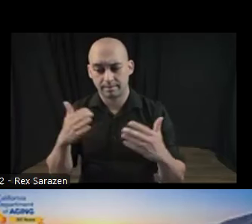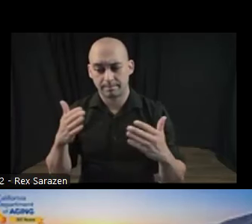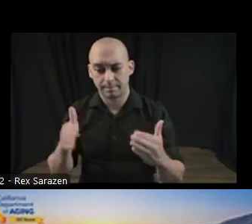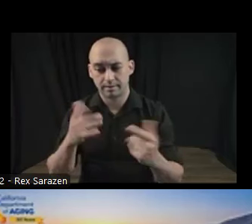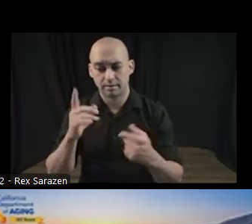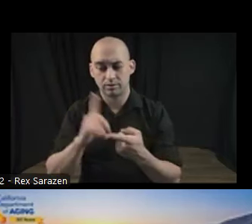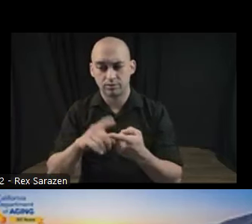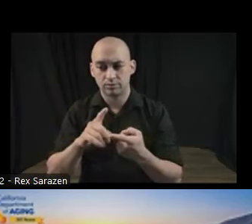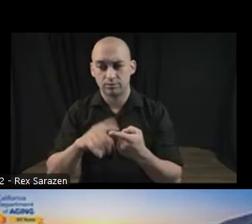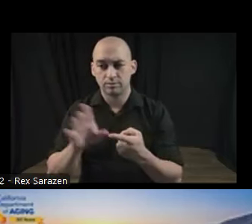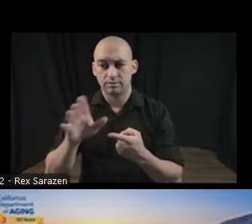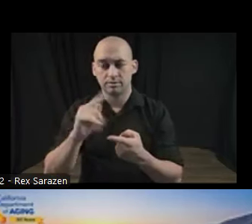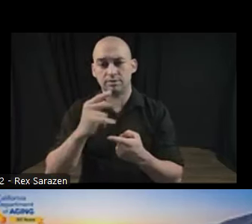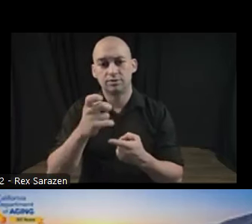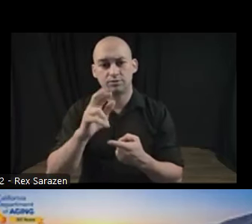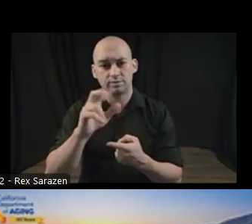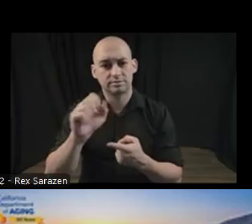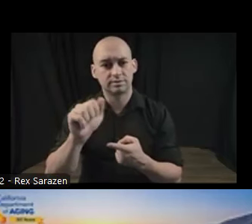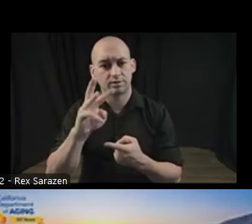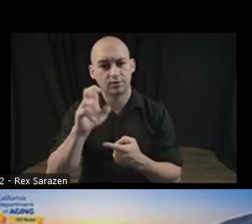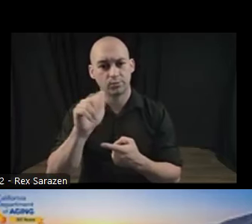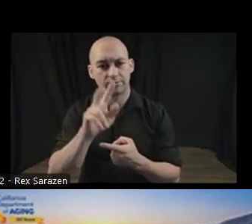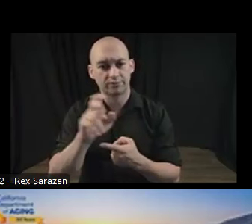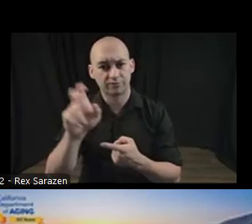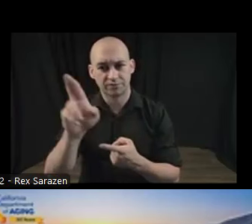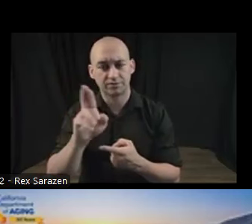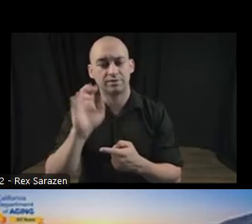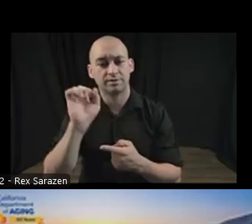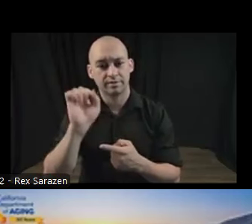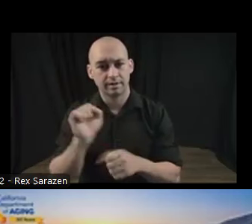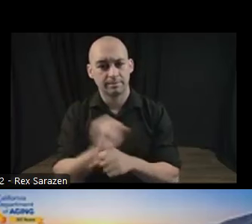that is Teresa Weaver, and we can make sure that she,